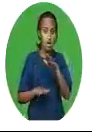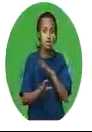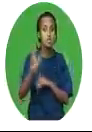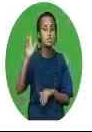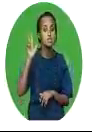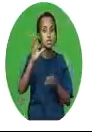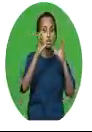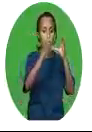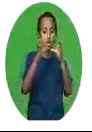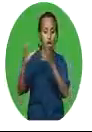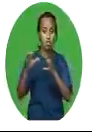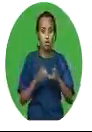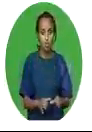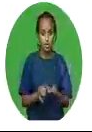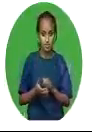three categories.